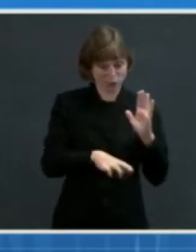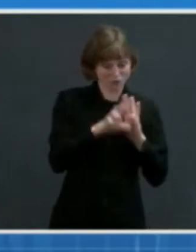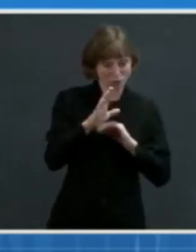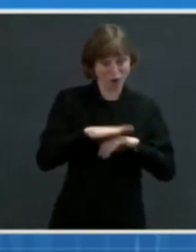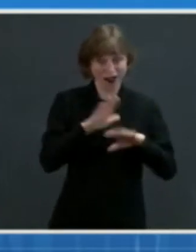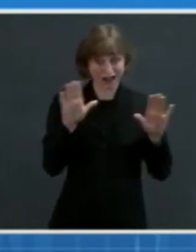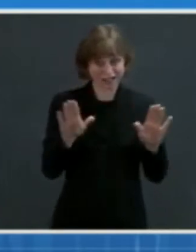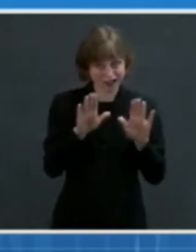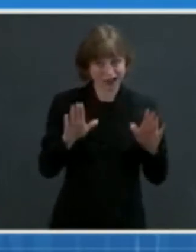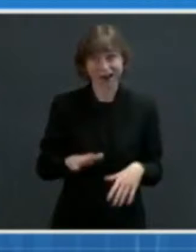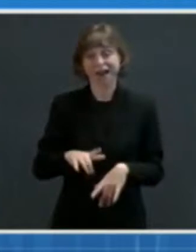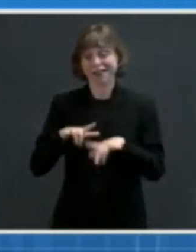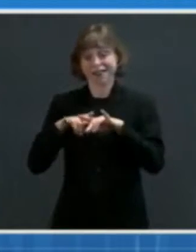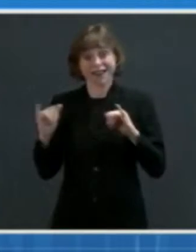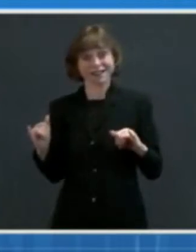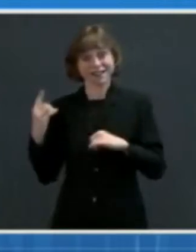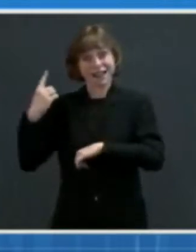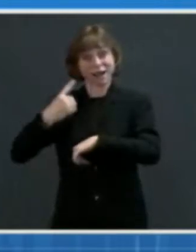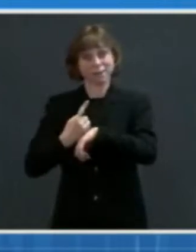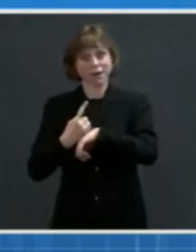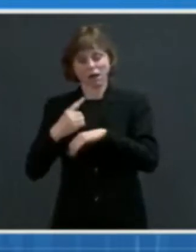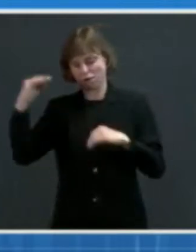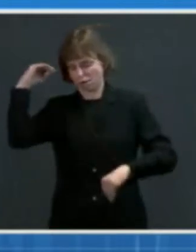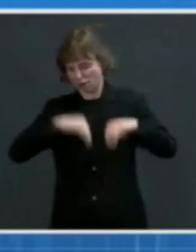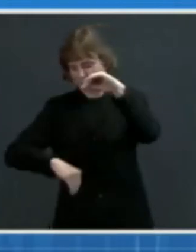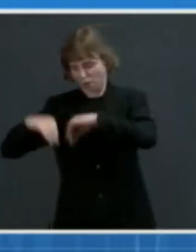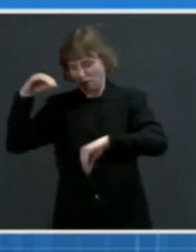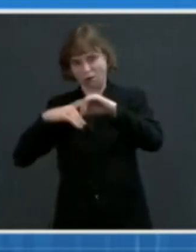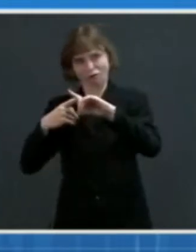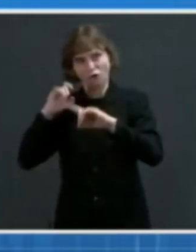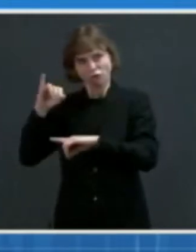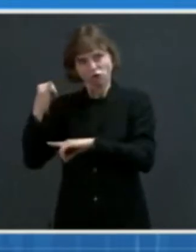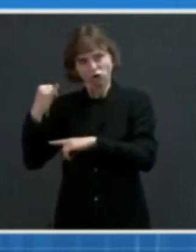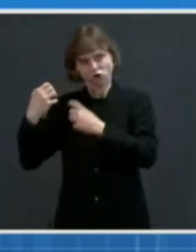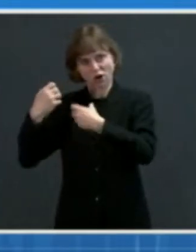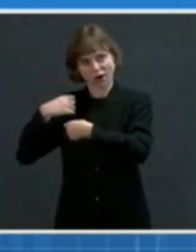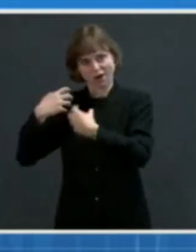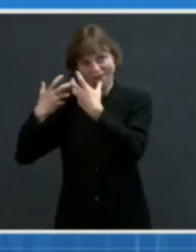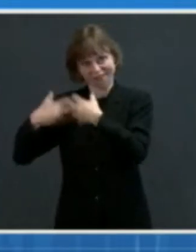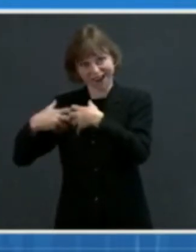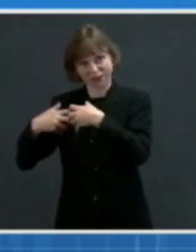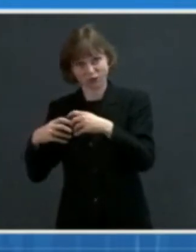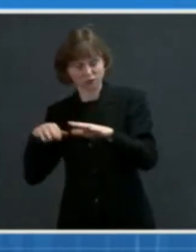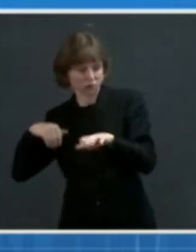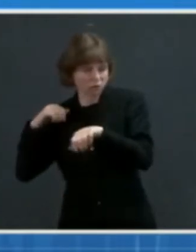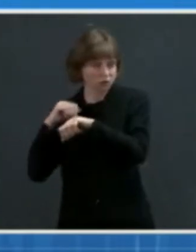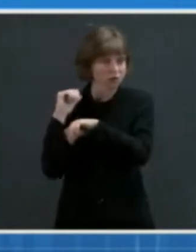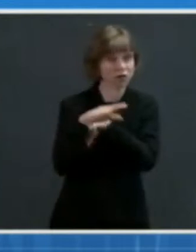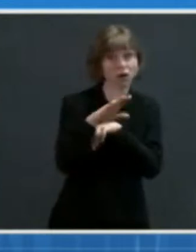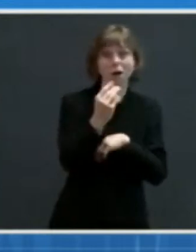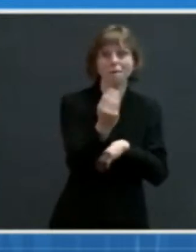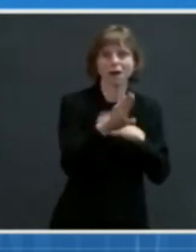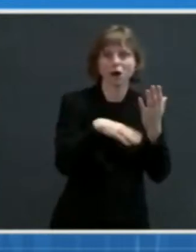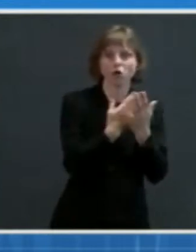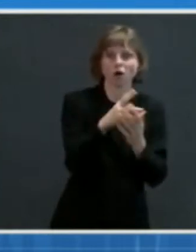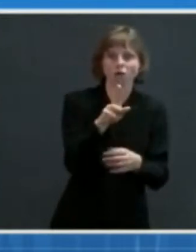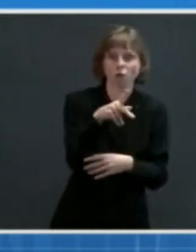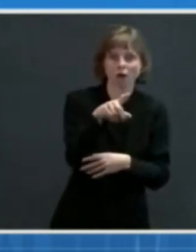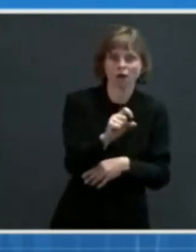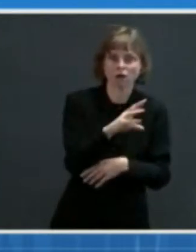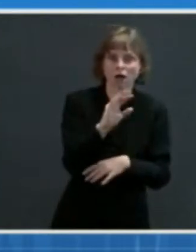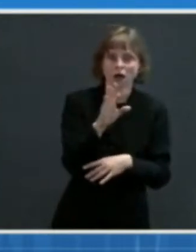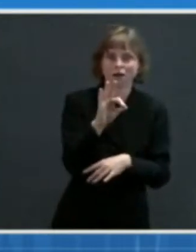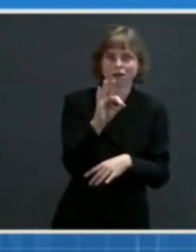day, vaccines were packed and shipped from J&J facilities. Monday, the vaccines arrived at UPS and FedEx hubs and were delivered